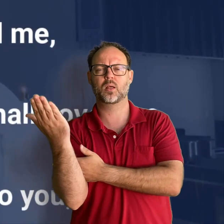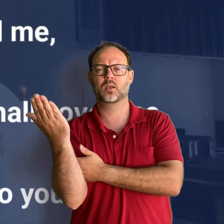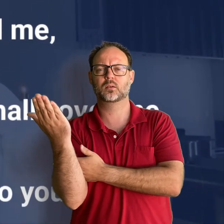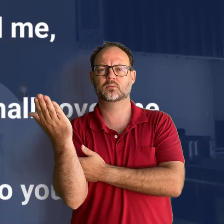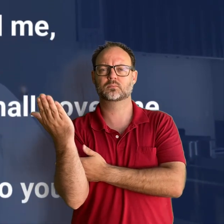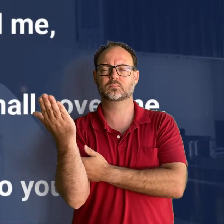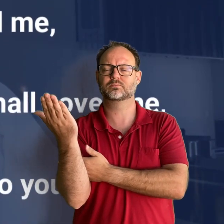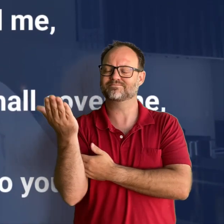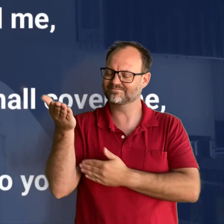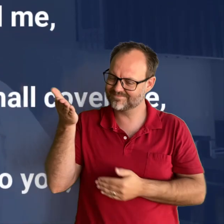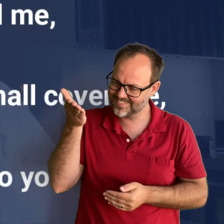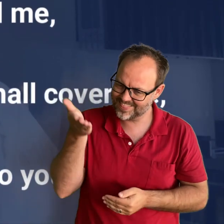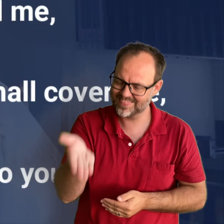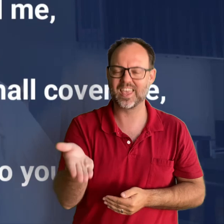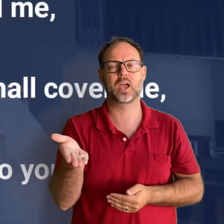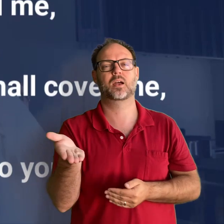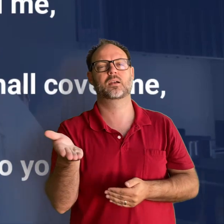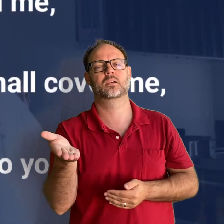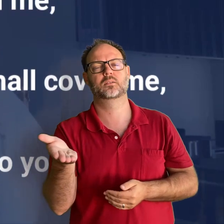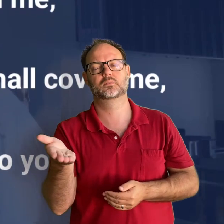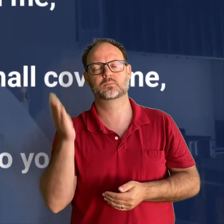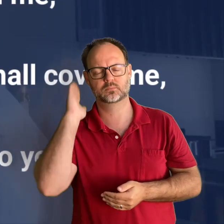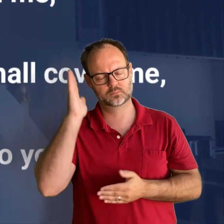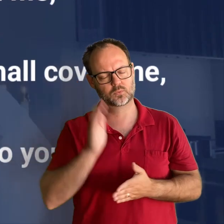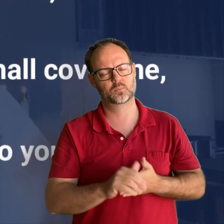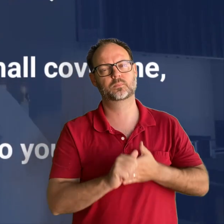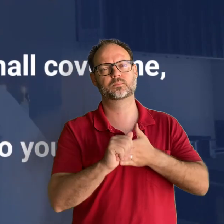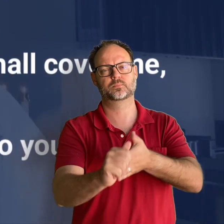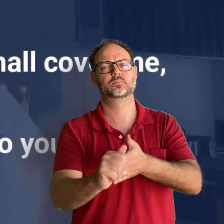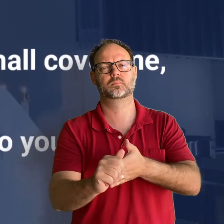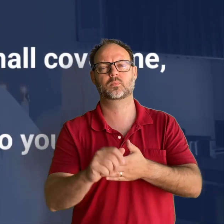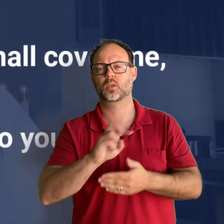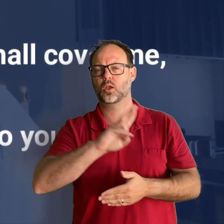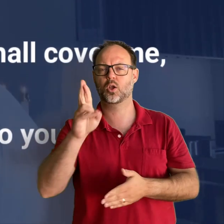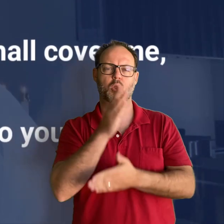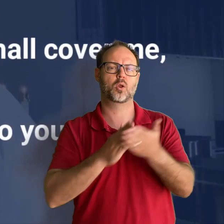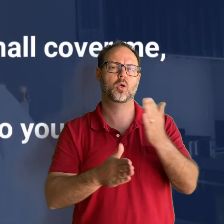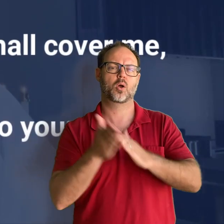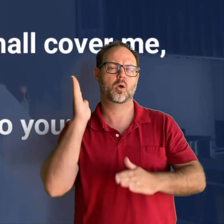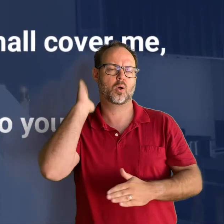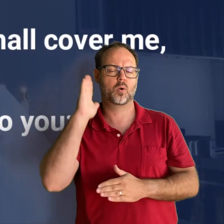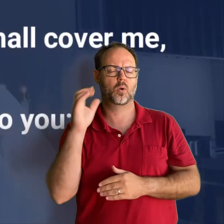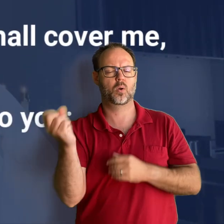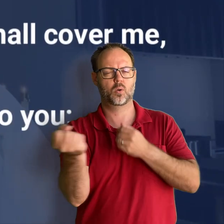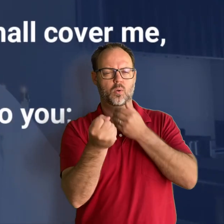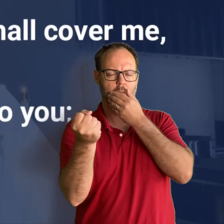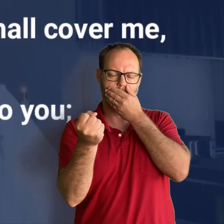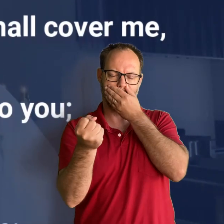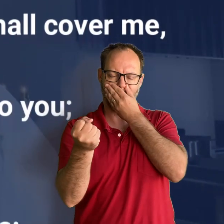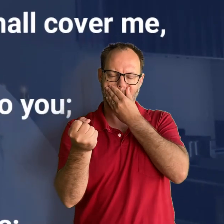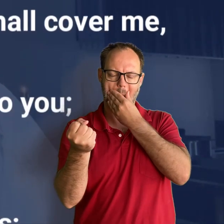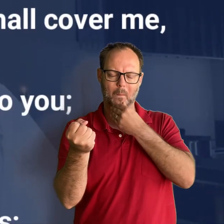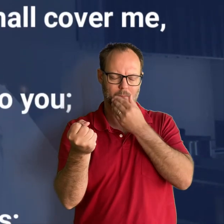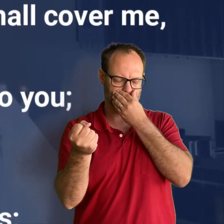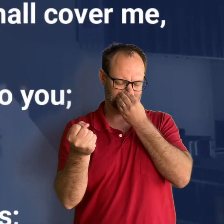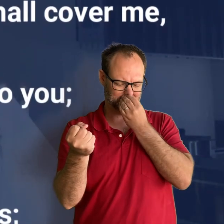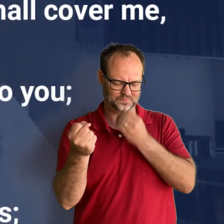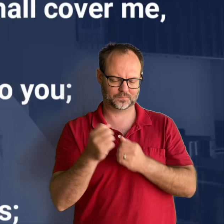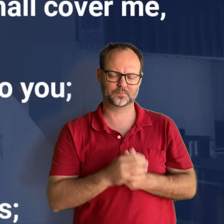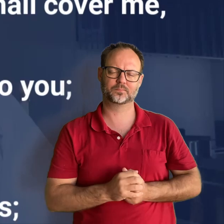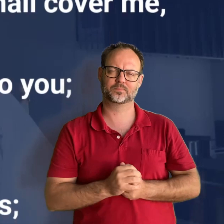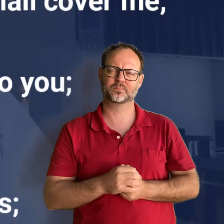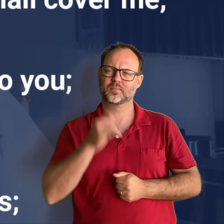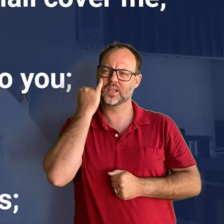sea, even there your hand shall lead me, and your right hand shall hold me. If I